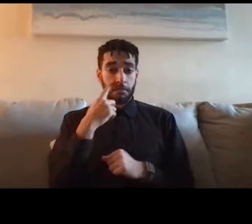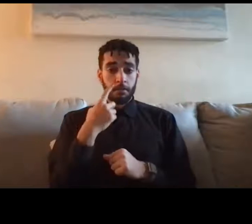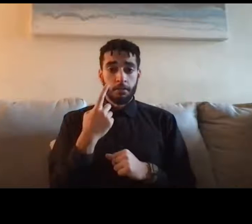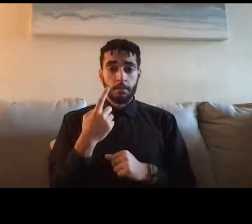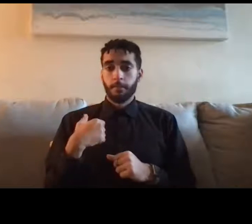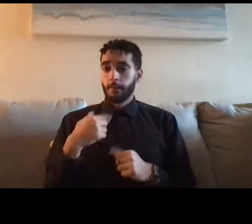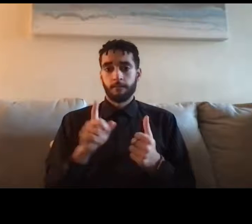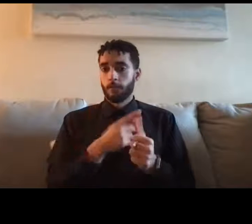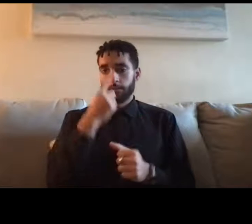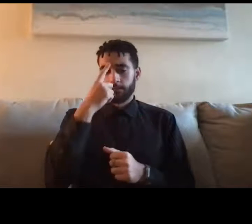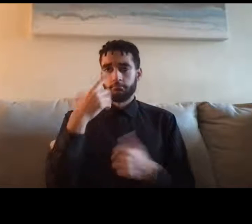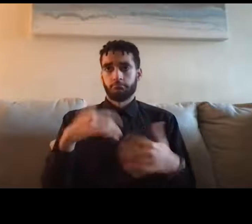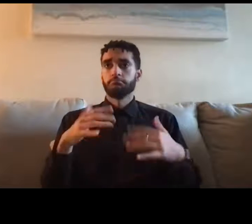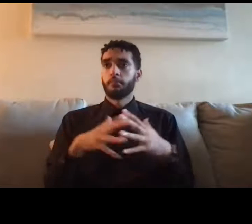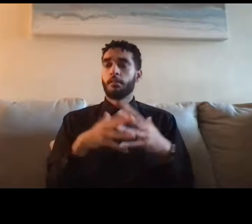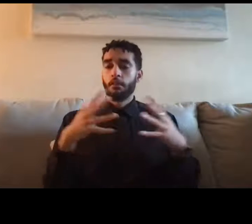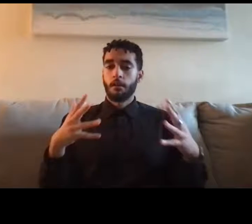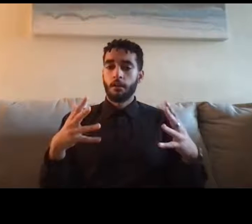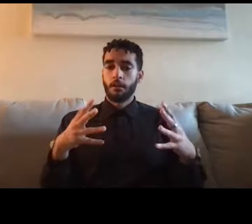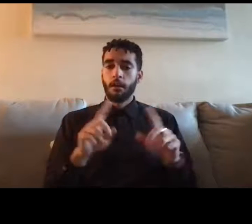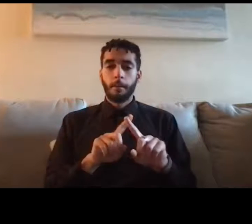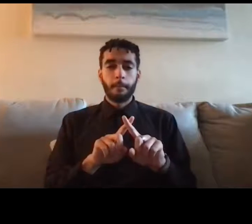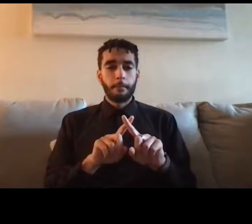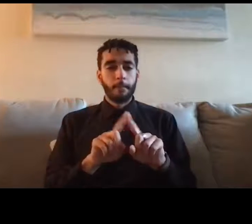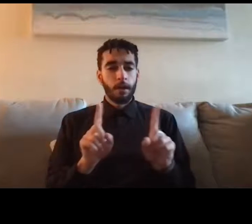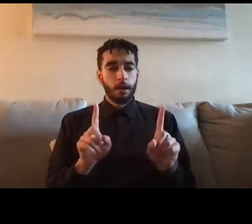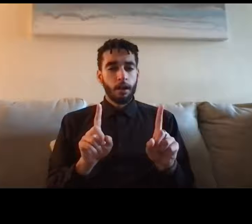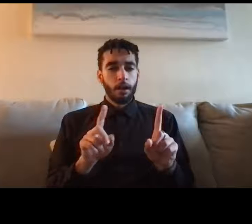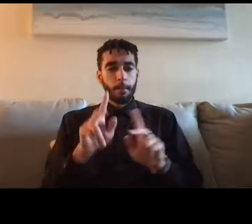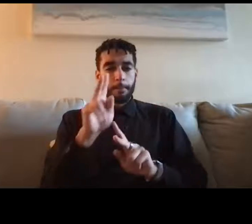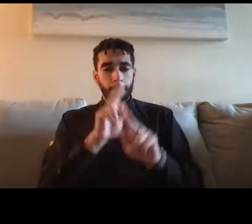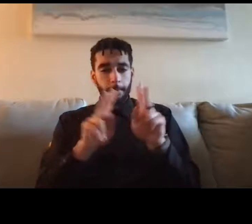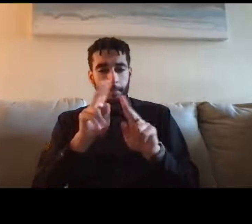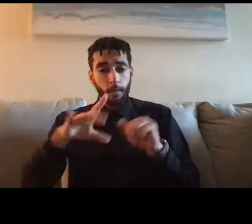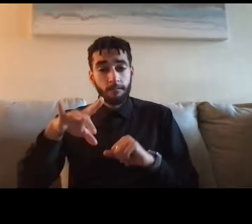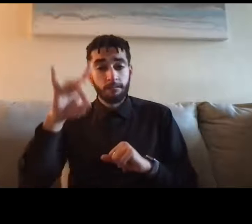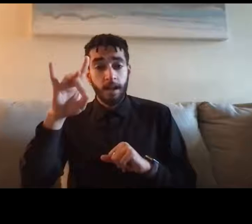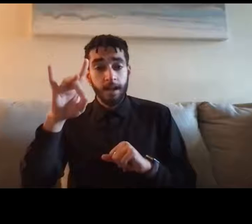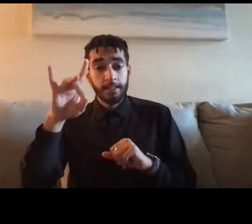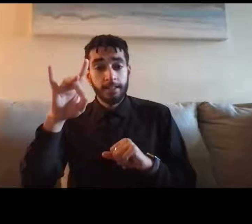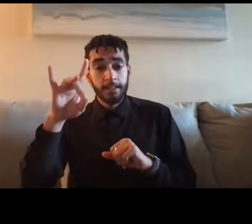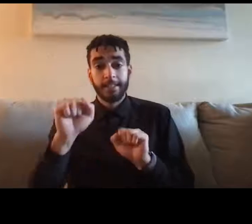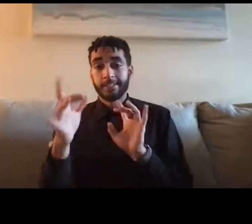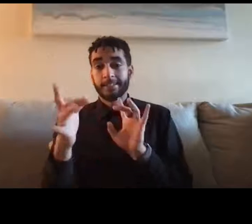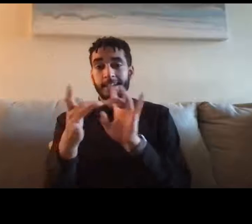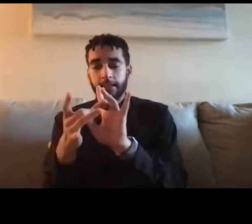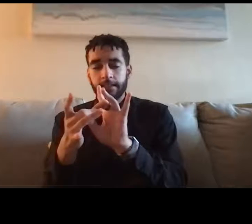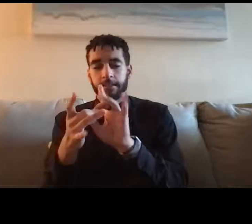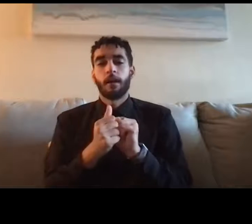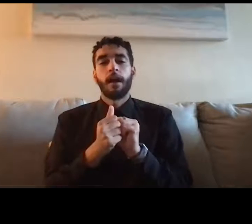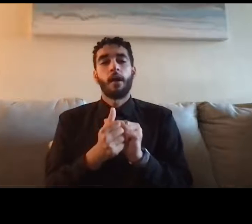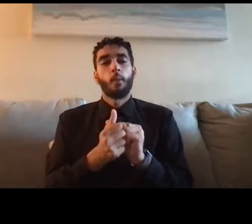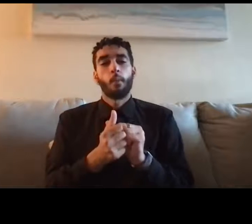comes to mind, right? But how do people find it and connect to it? And so I don't